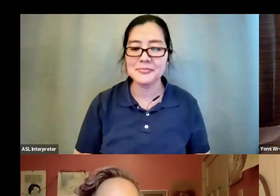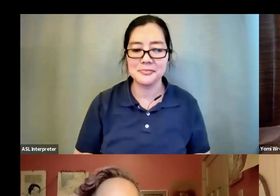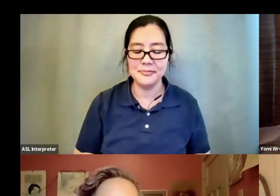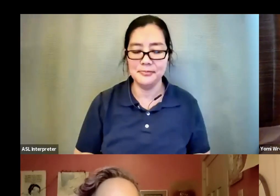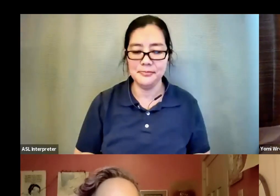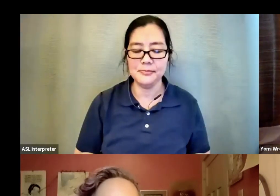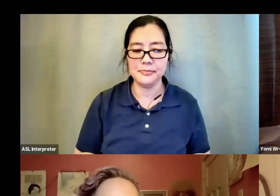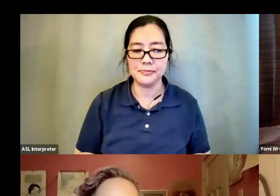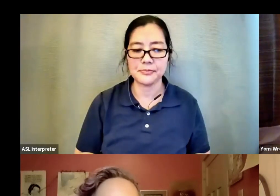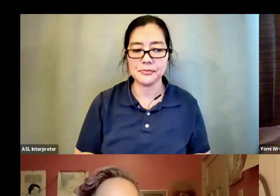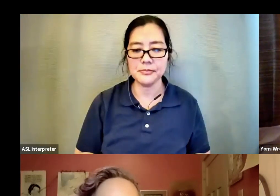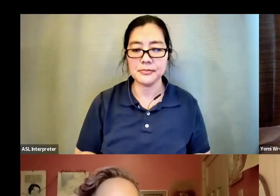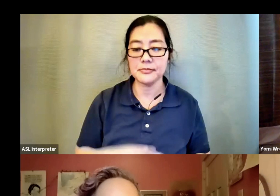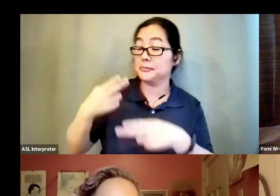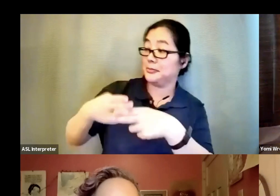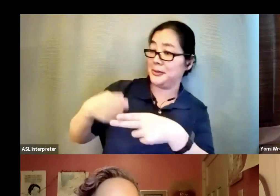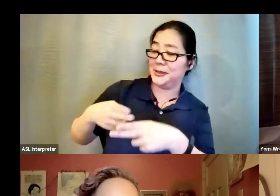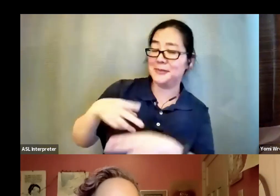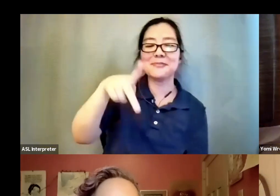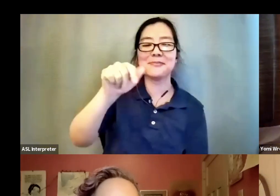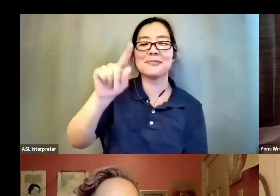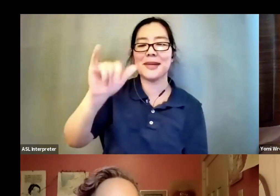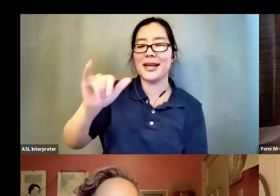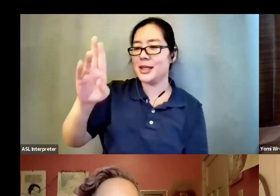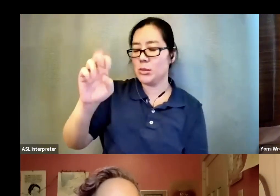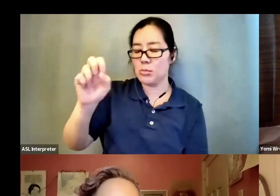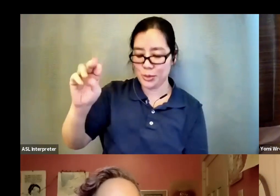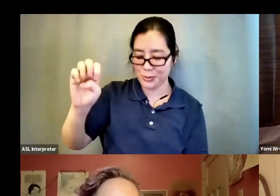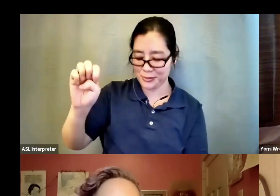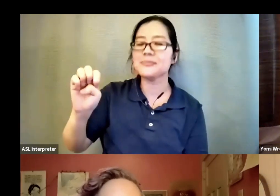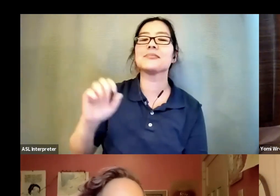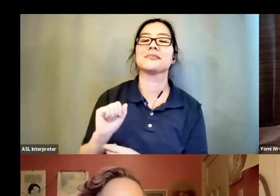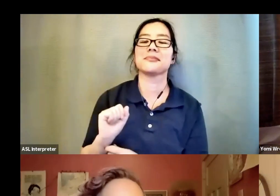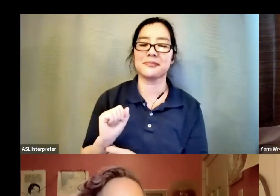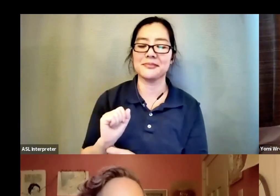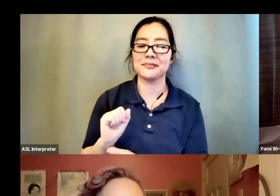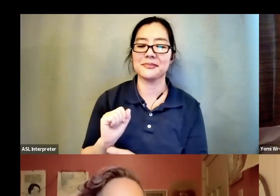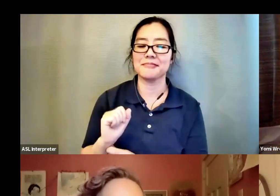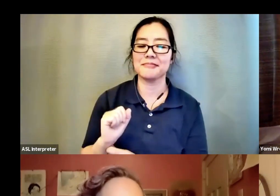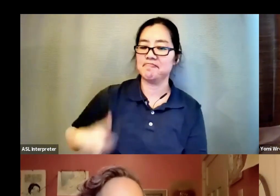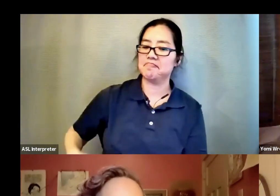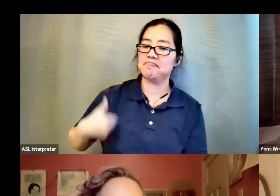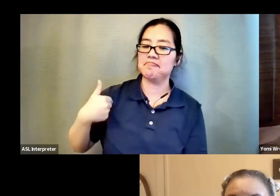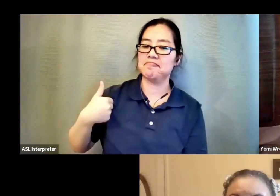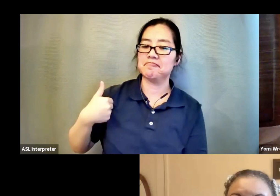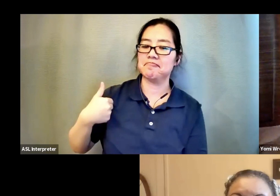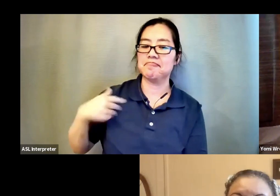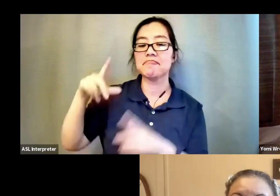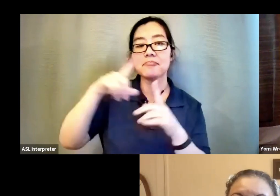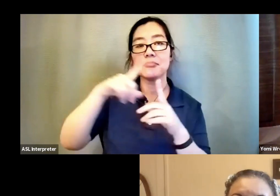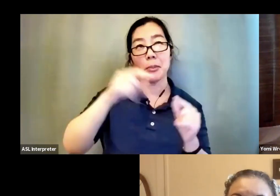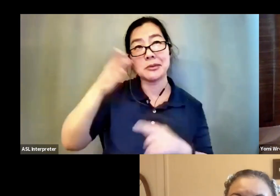And my name is Patty Berne. I am a Japanese